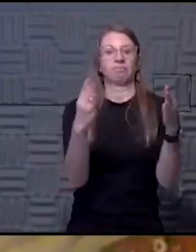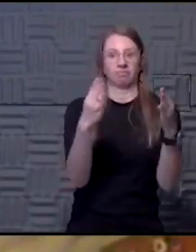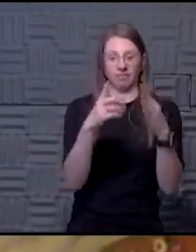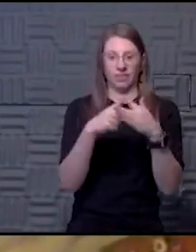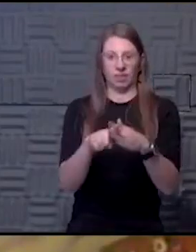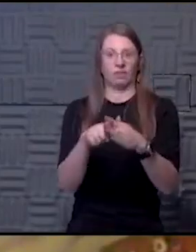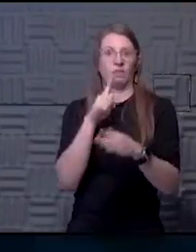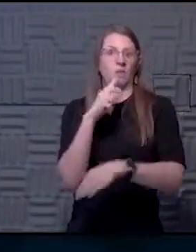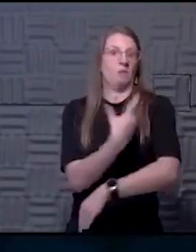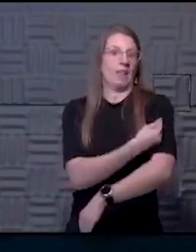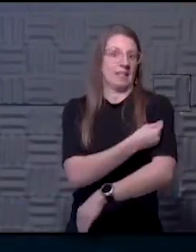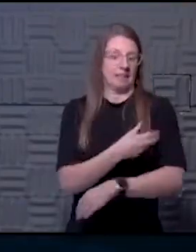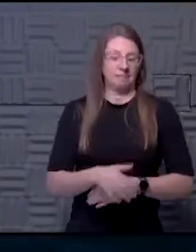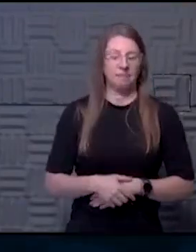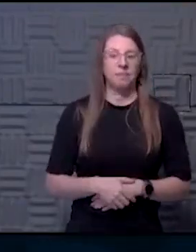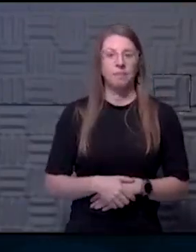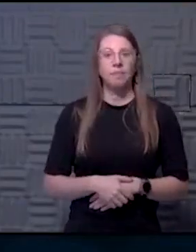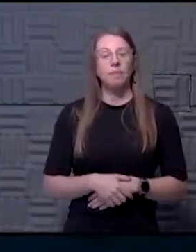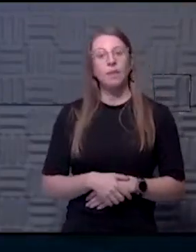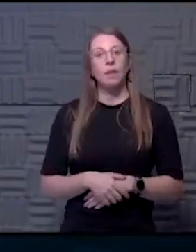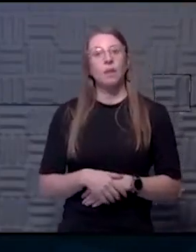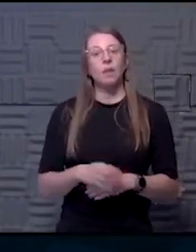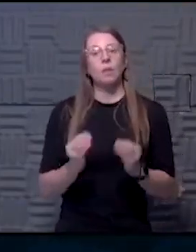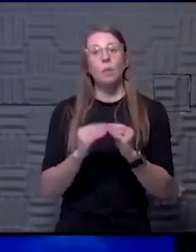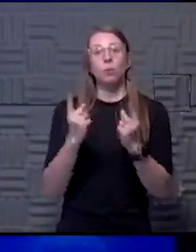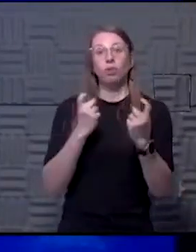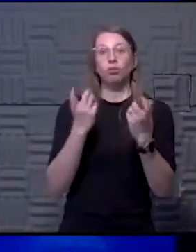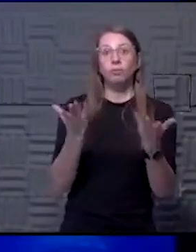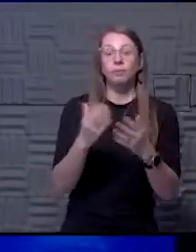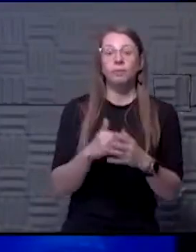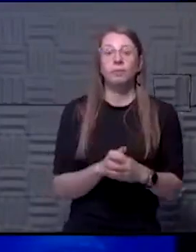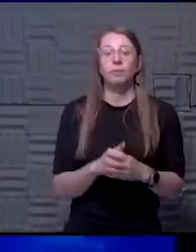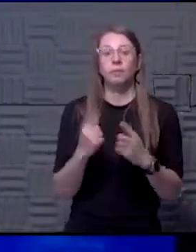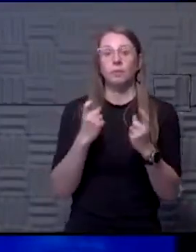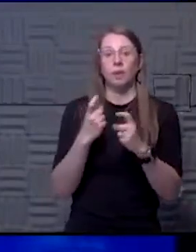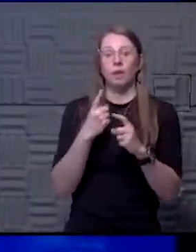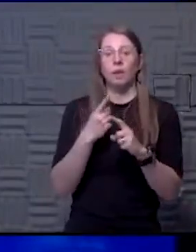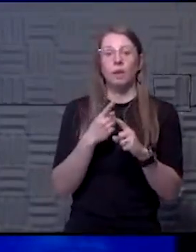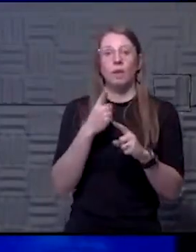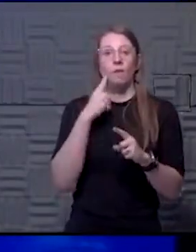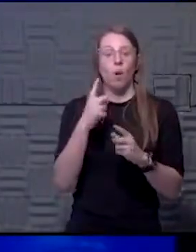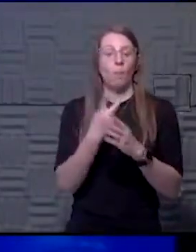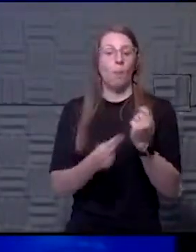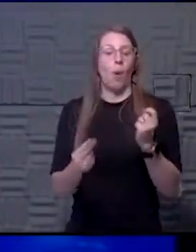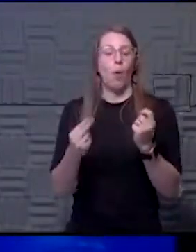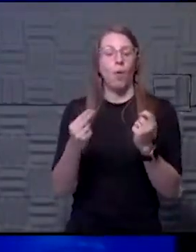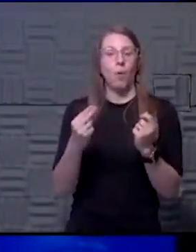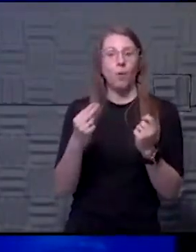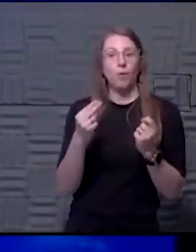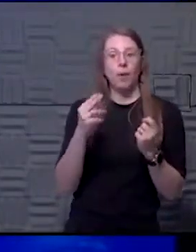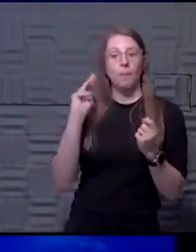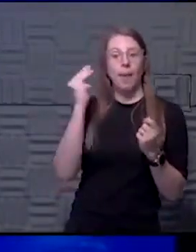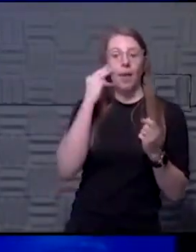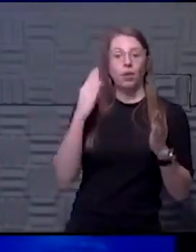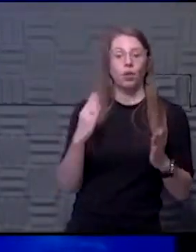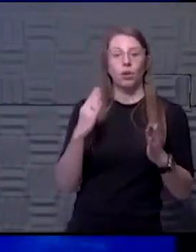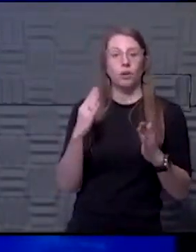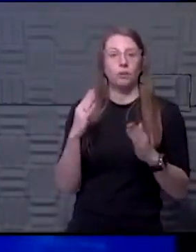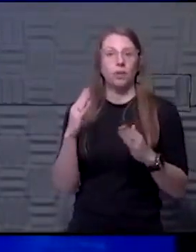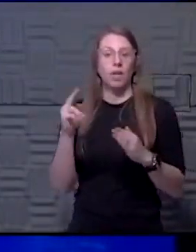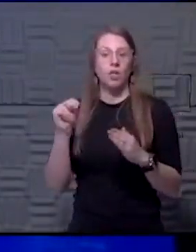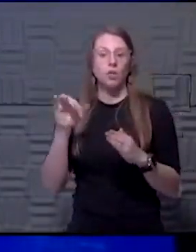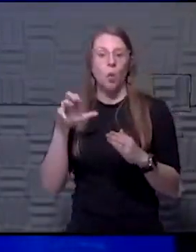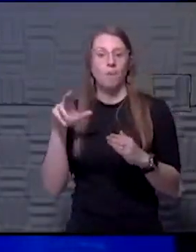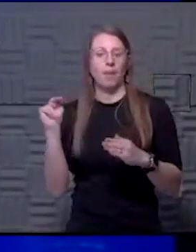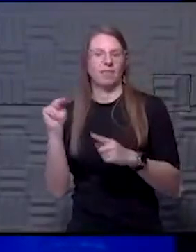sites. All right, let's see what other questions we have out there. We have questions for both the mayor and for Dr. Norman. I'll start with Dr. Norman since he has